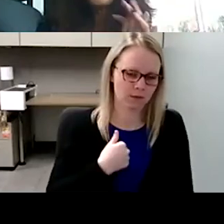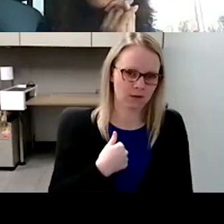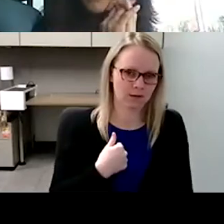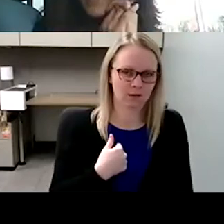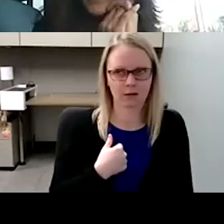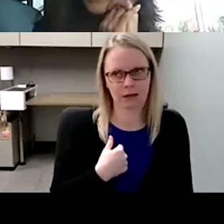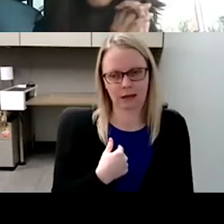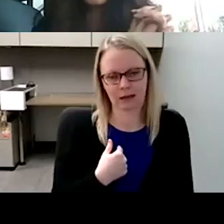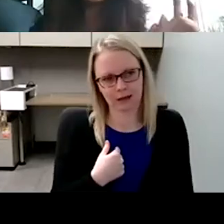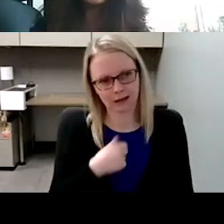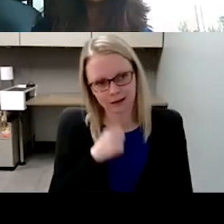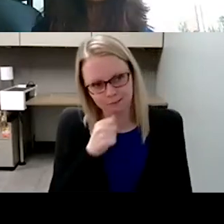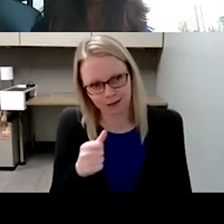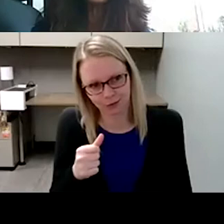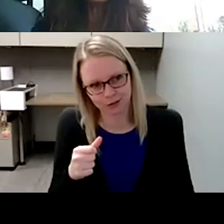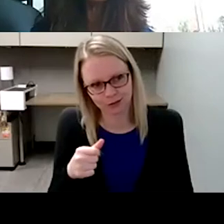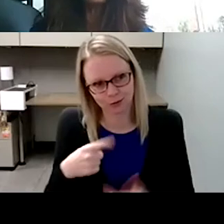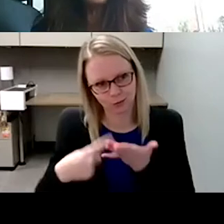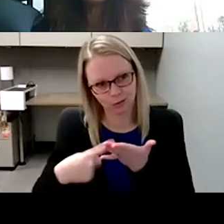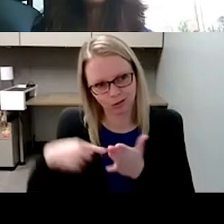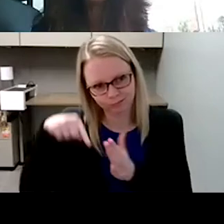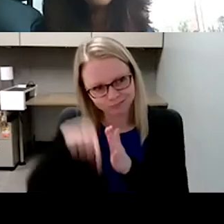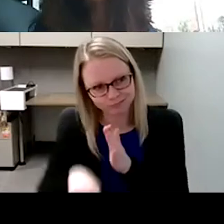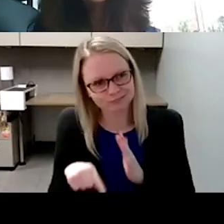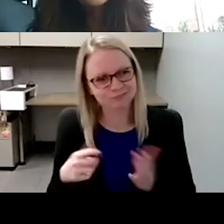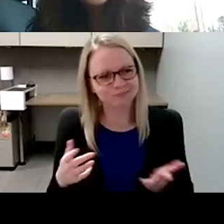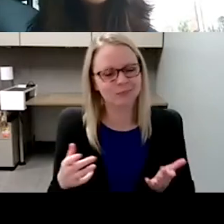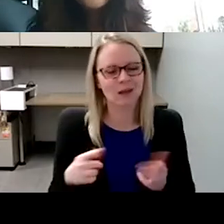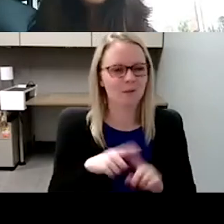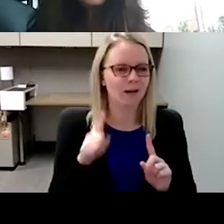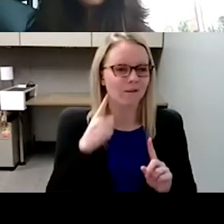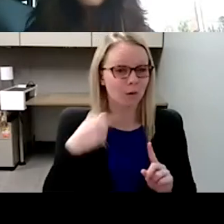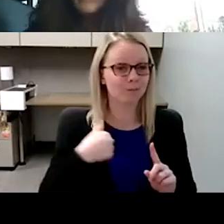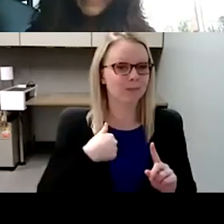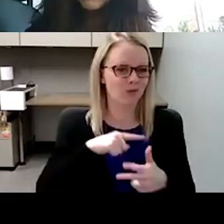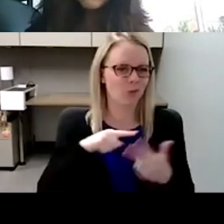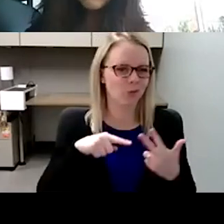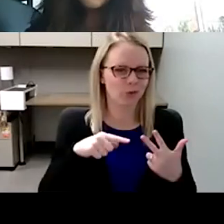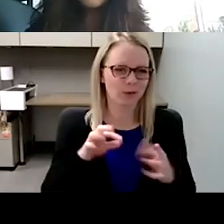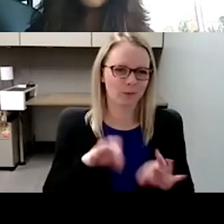that. I think we should move on to the other questions. But that for me are the highlights.